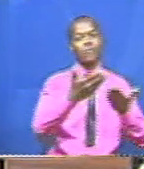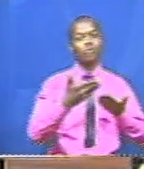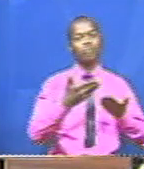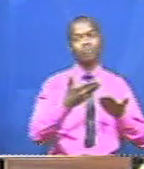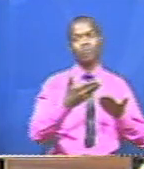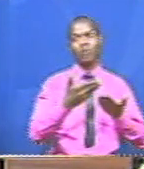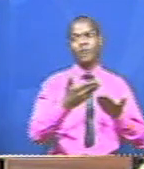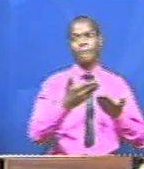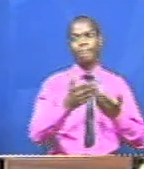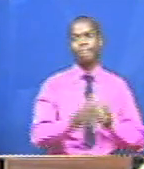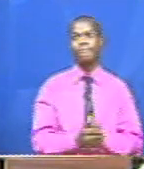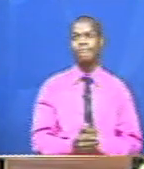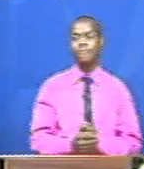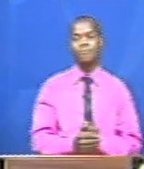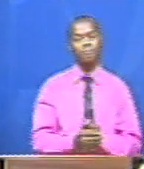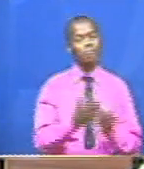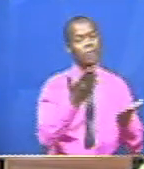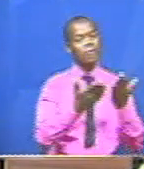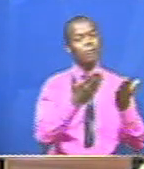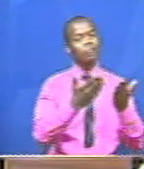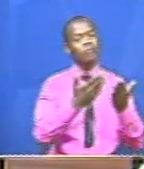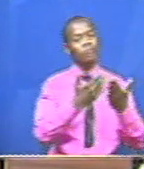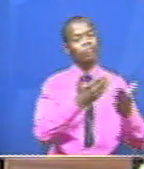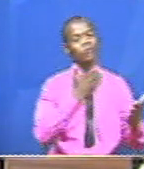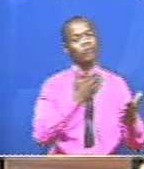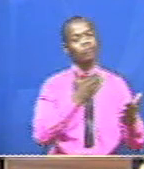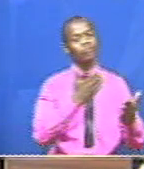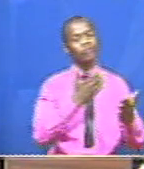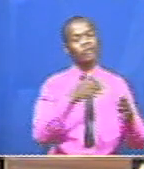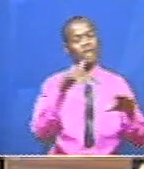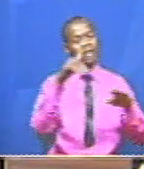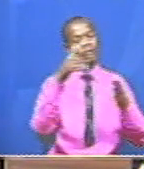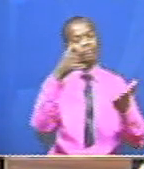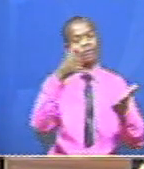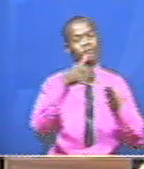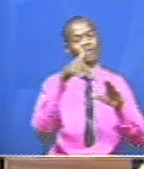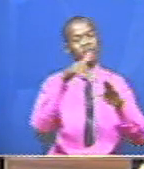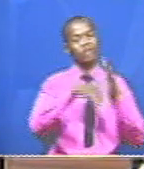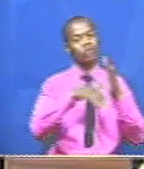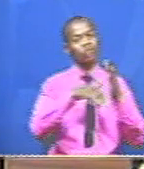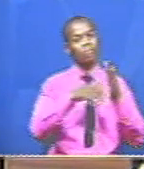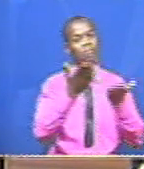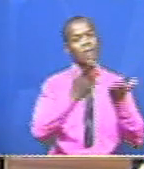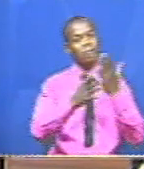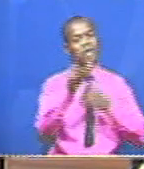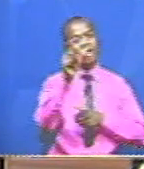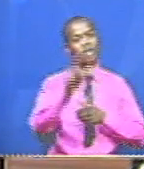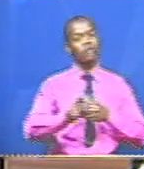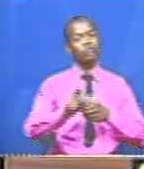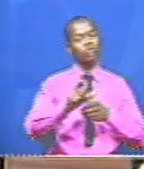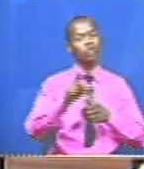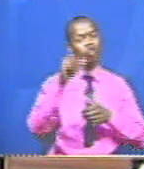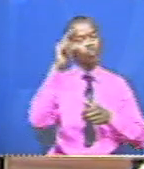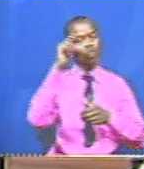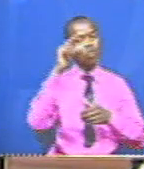sana. Perhaps before even we delve into the issue of the regional blocks, the last time we